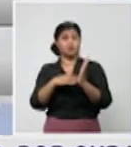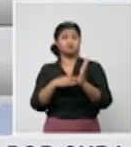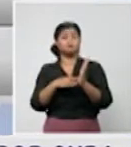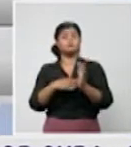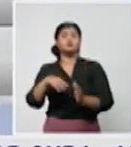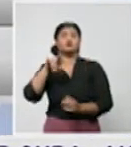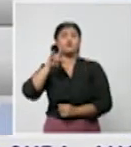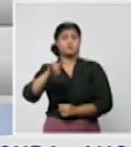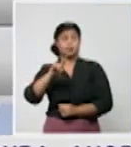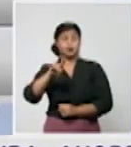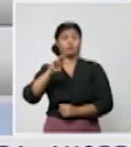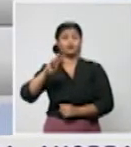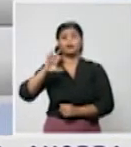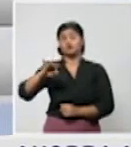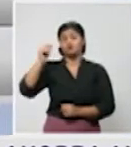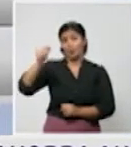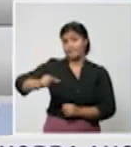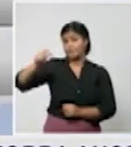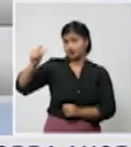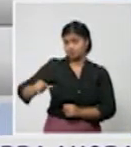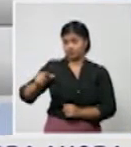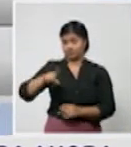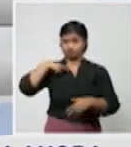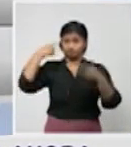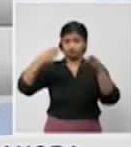18,056,310 worldwide confirmed cases.